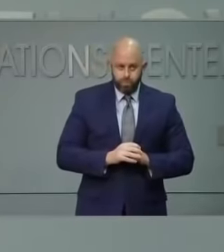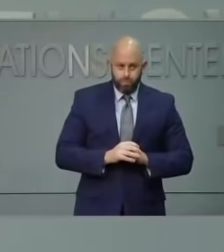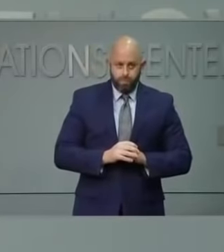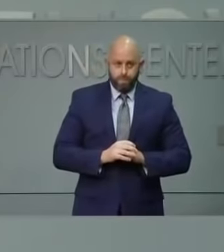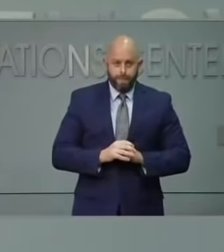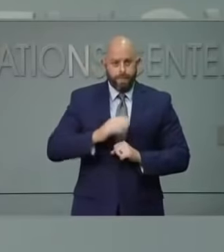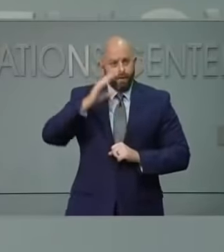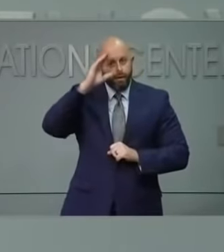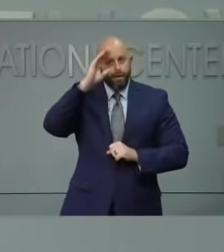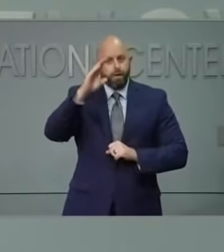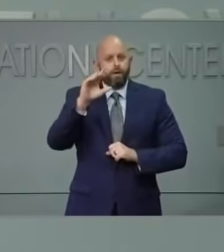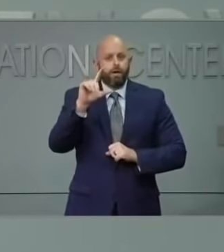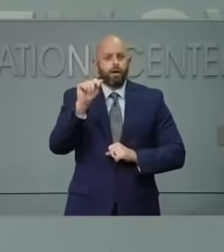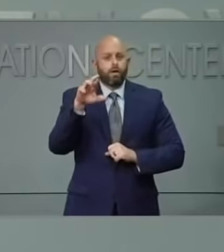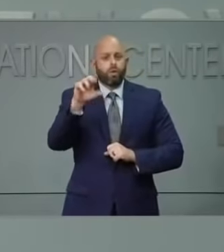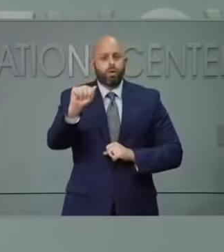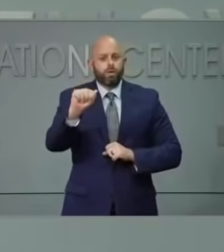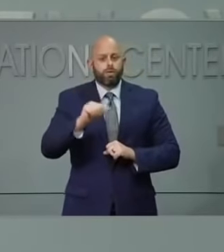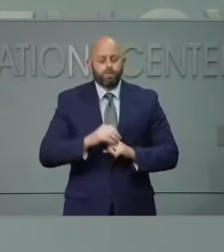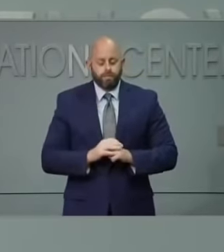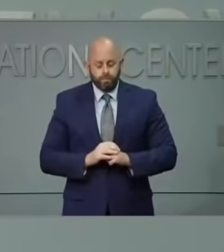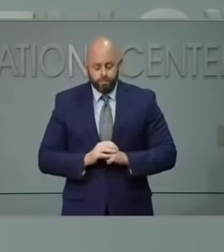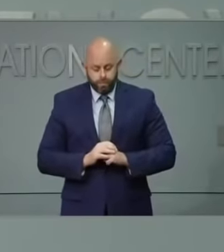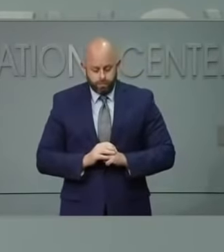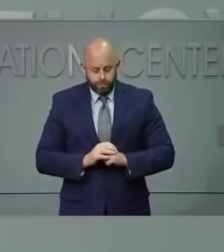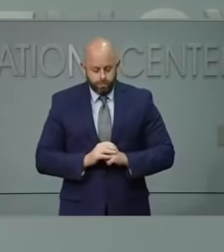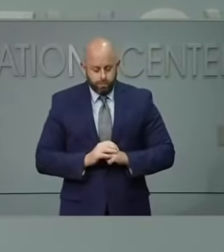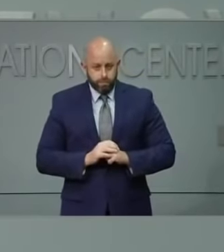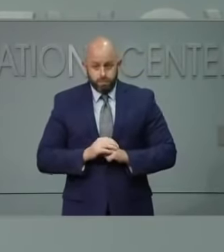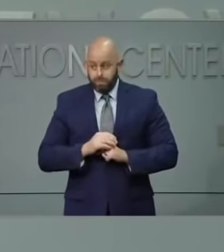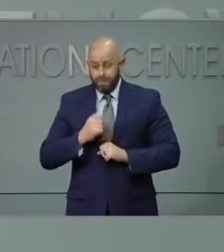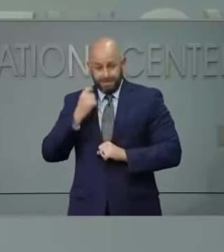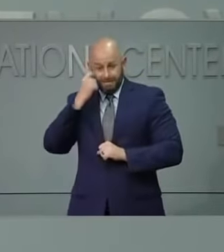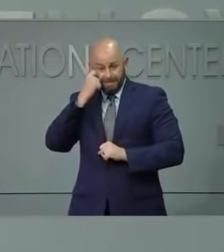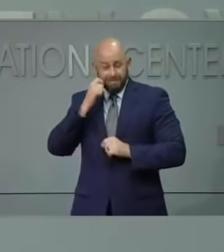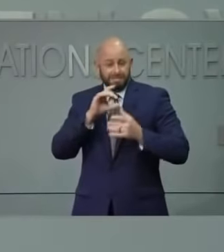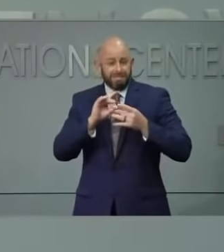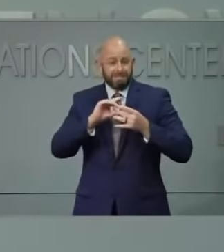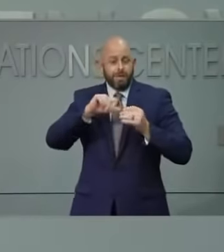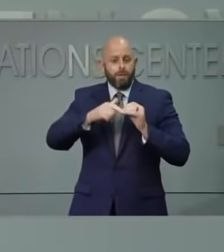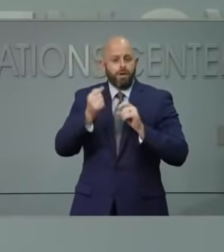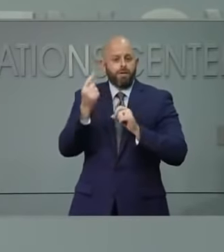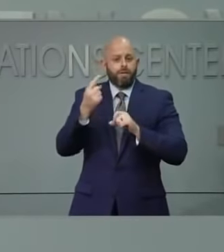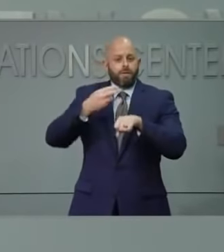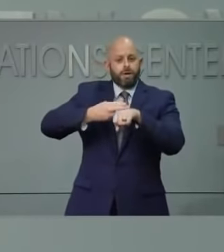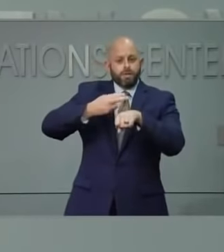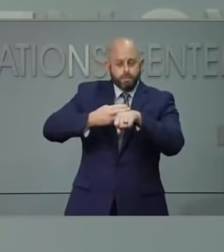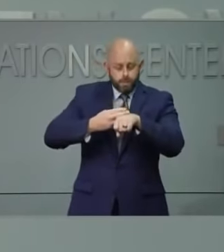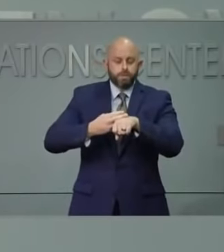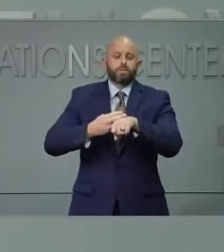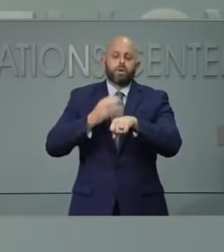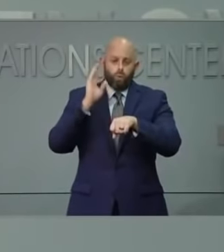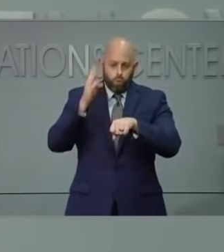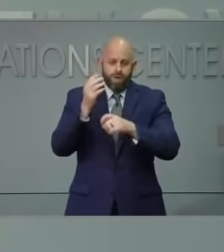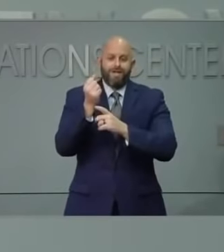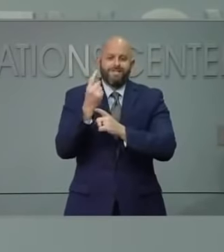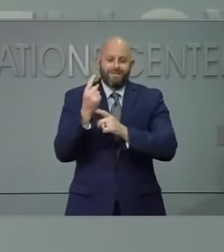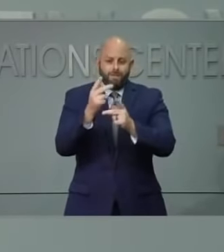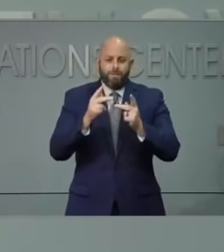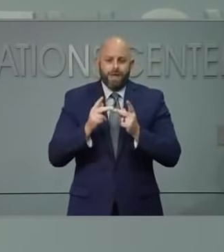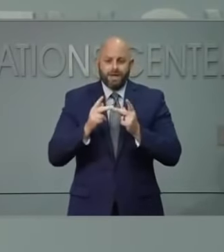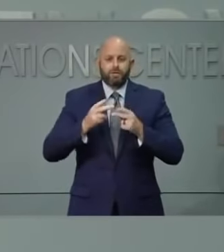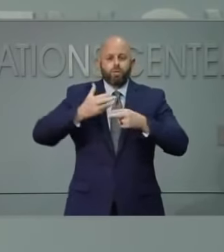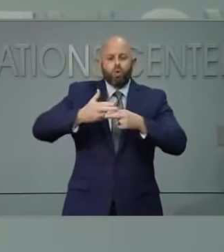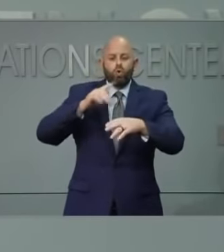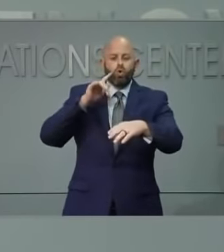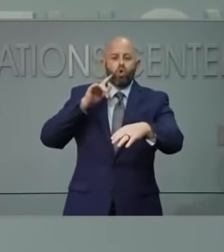Hi, Laura. As far as the 11 hospitals, we do have 11 sites that are going to be our early ship sites.